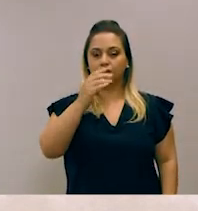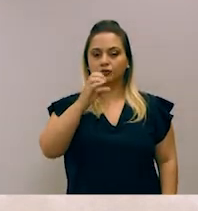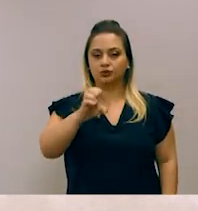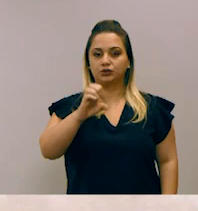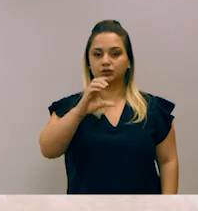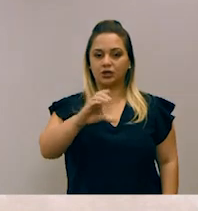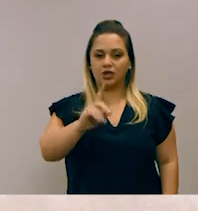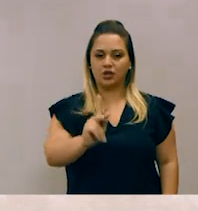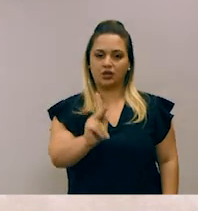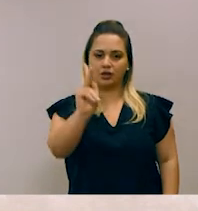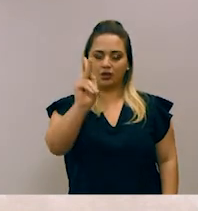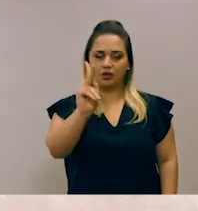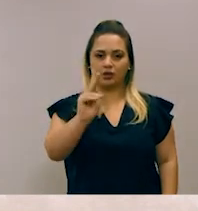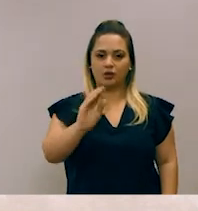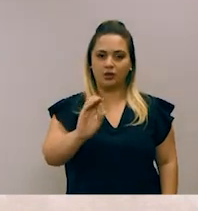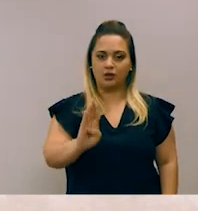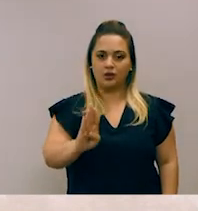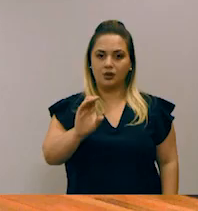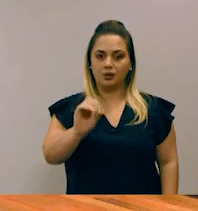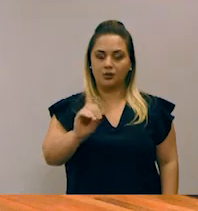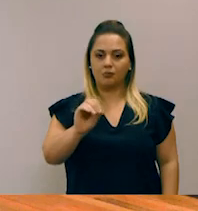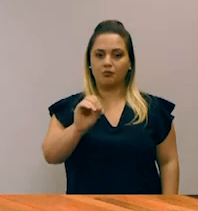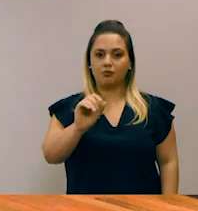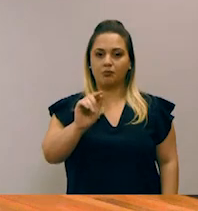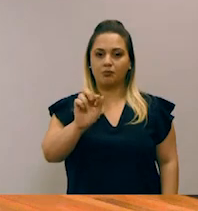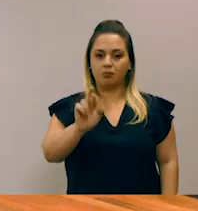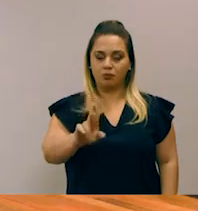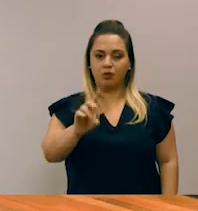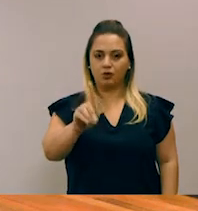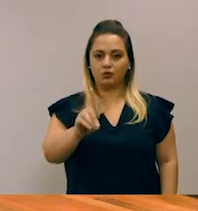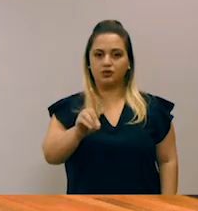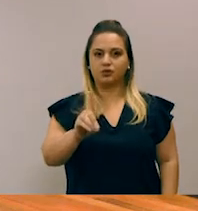In TCU, we have the chatbot that uses Zillow, that uses